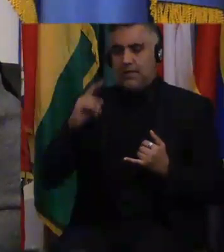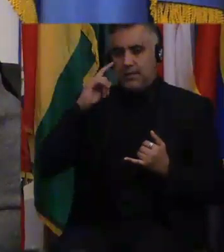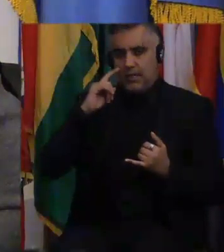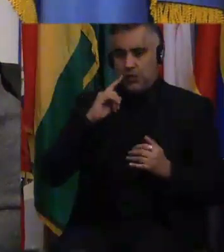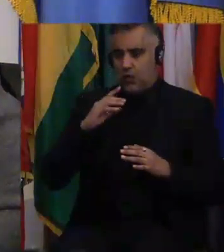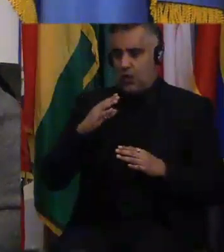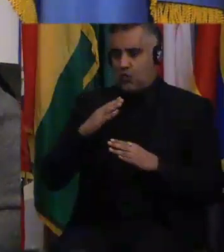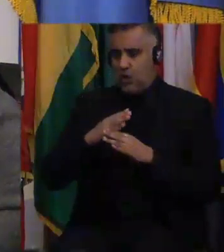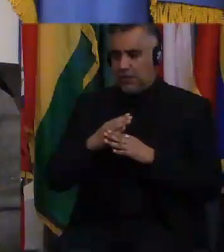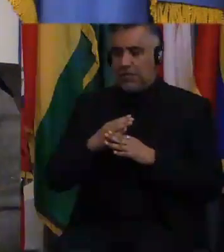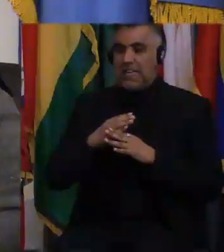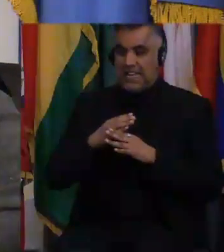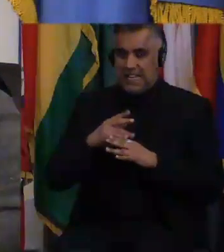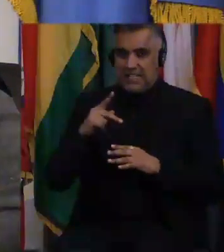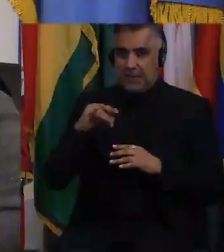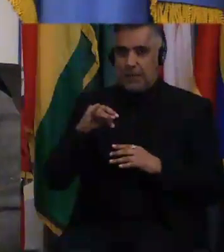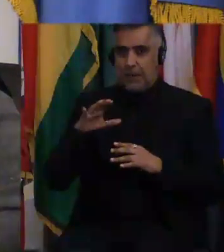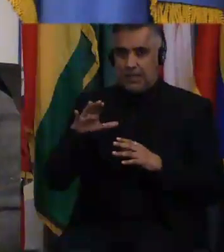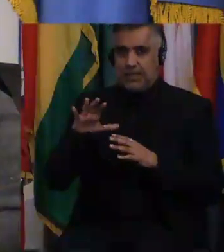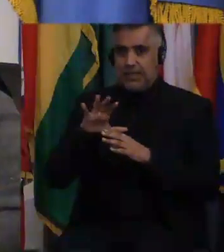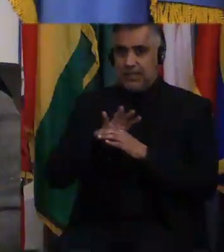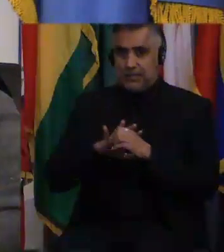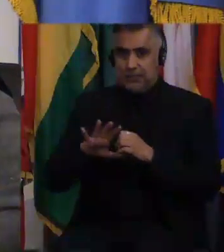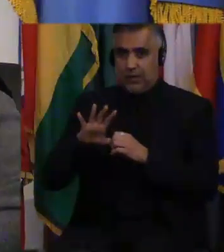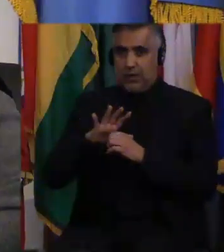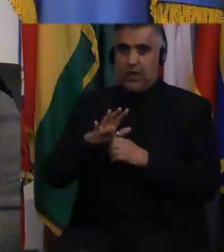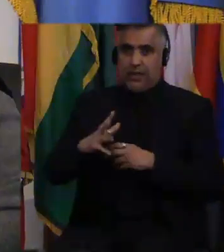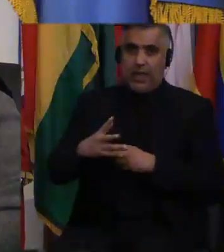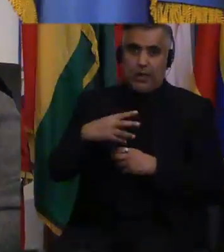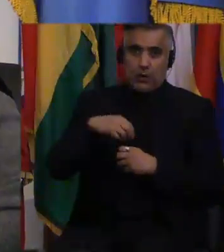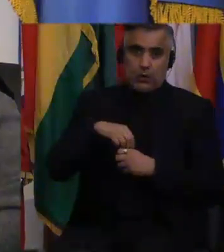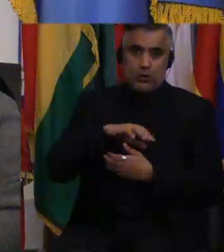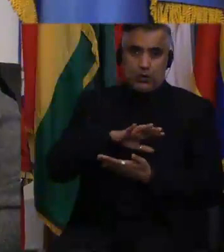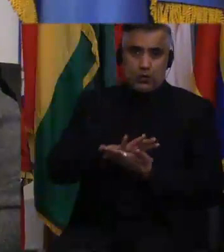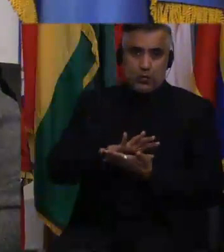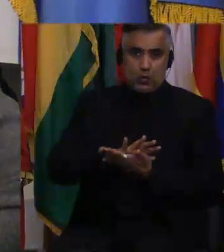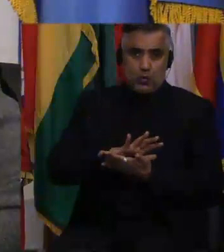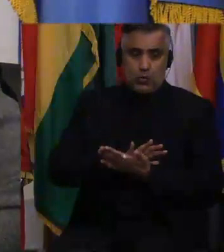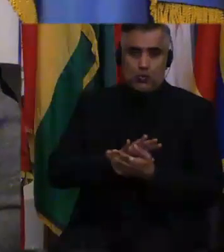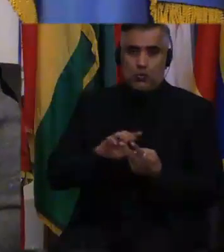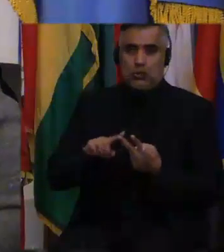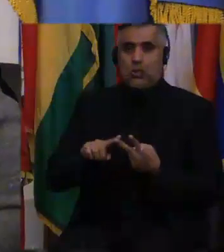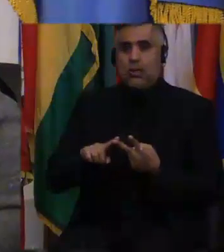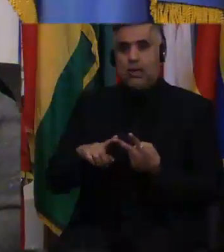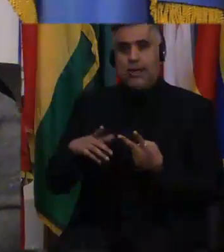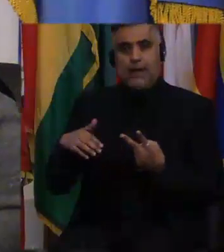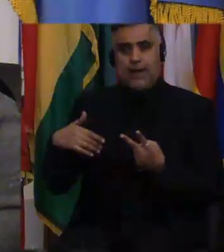sexual harassment in the public sphere, as you call it, but that includes the school, the